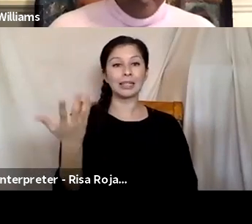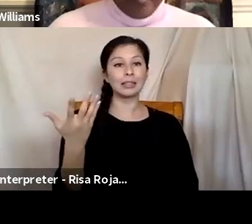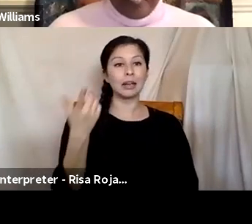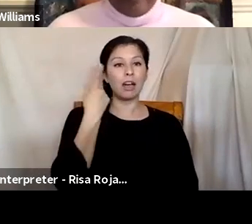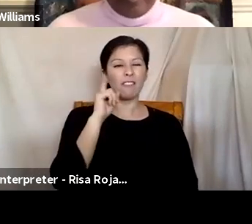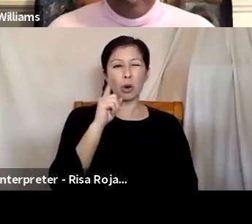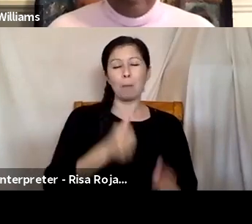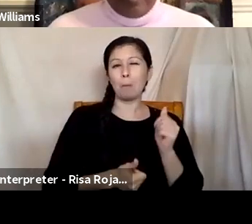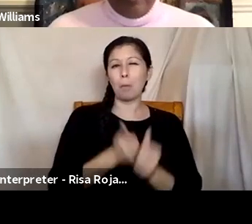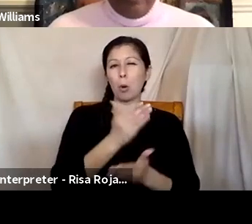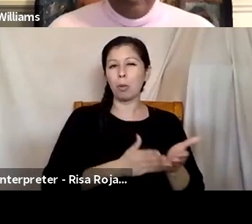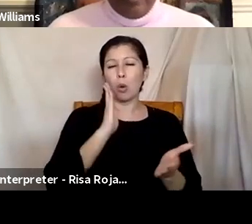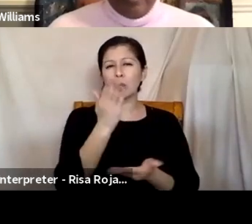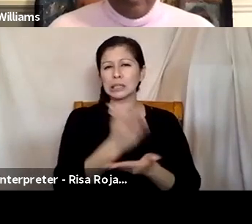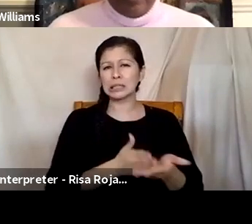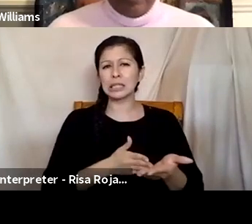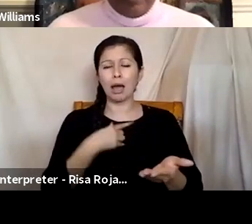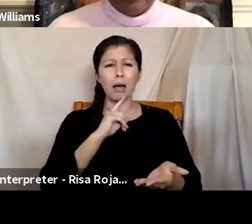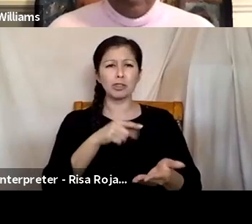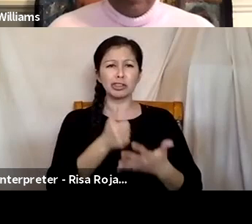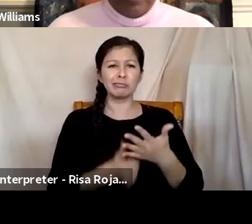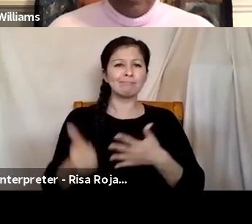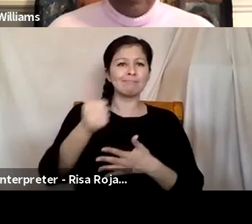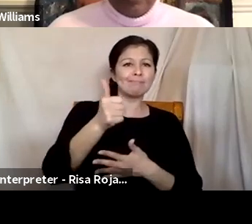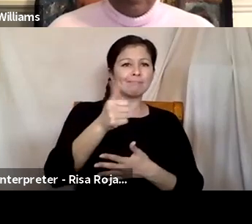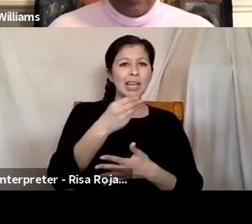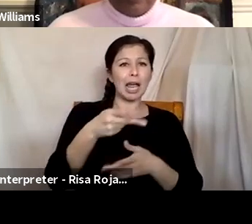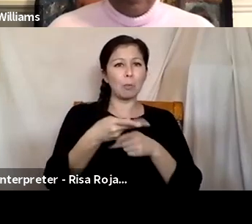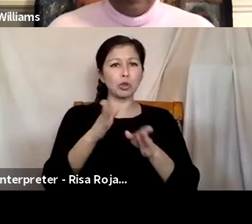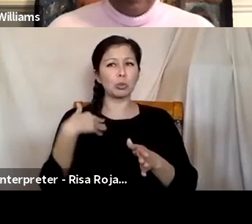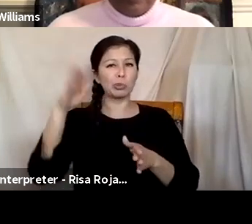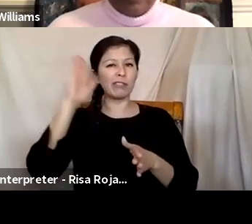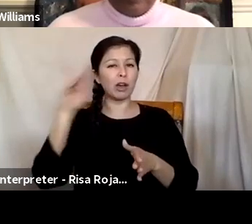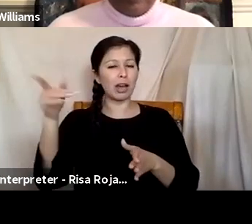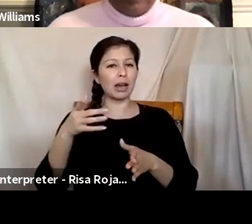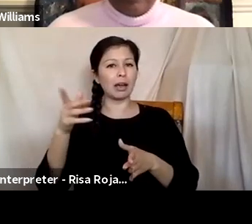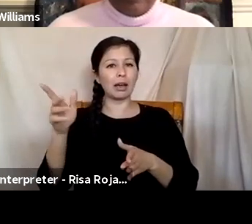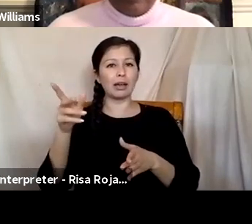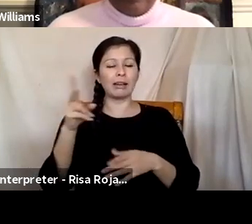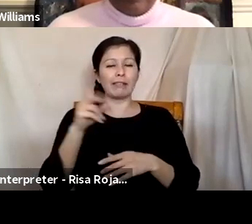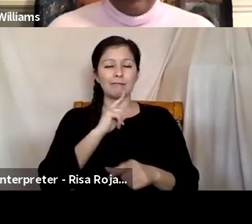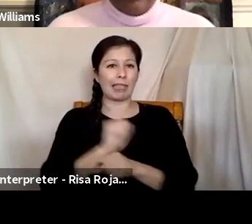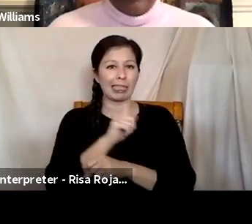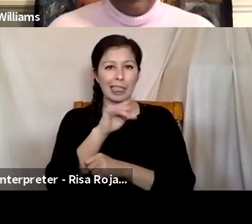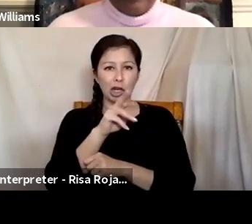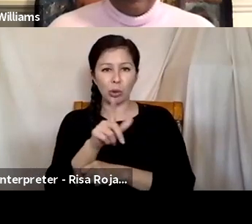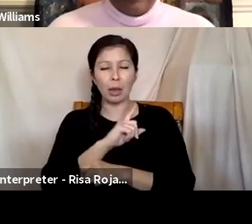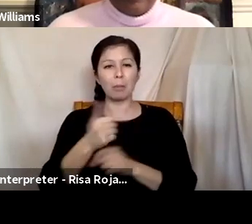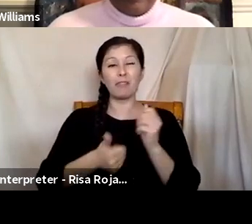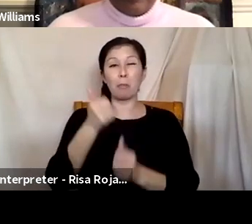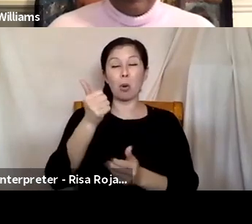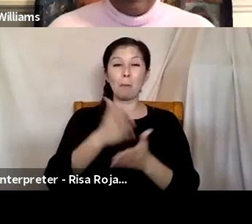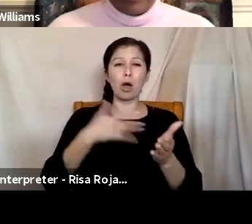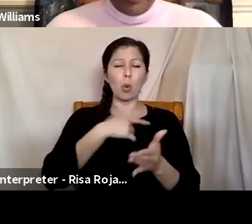for the most part, and there'll be a couple of, I'm sure, executives and producers we've once worked with that were just very literal, but for the most part, we can